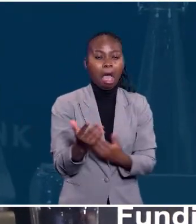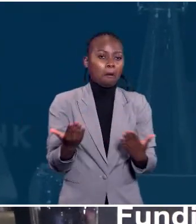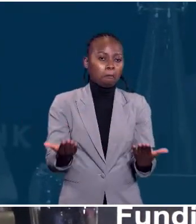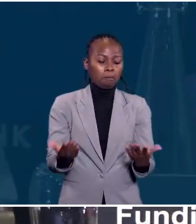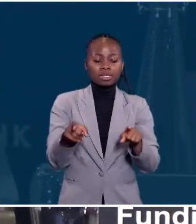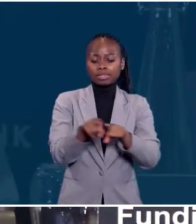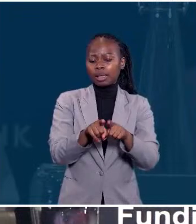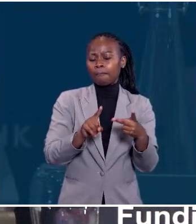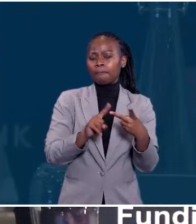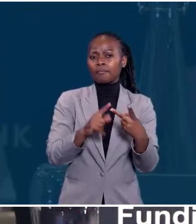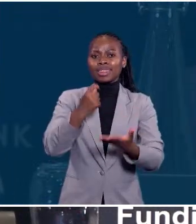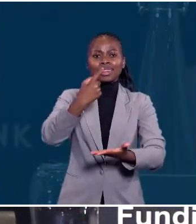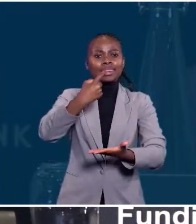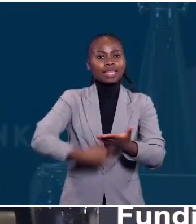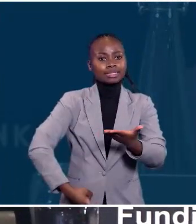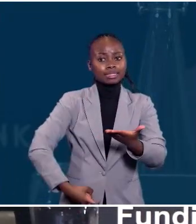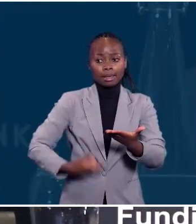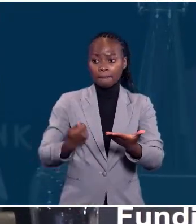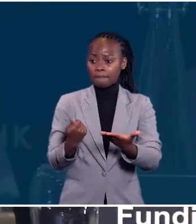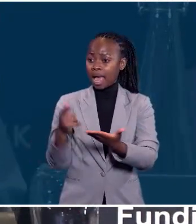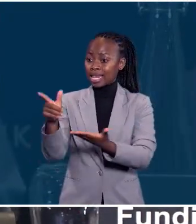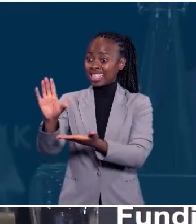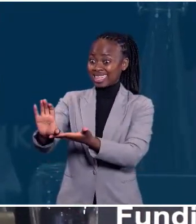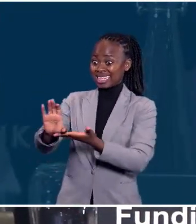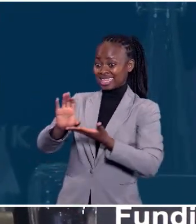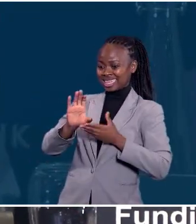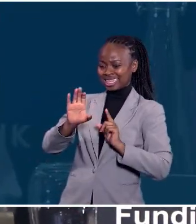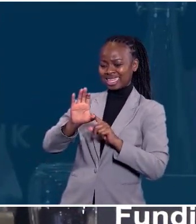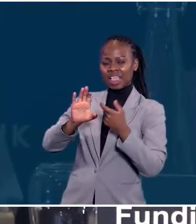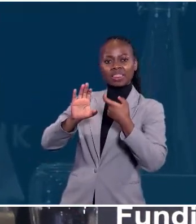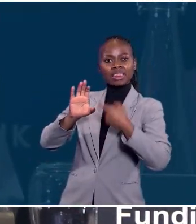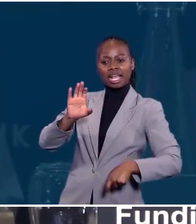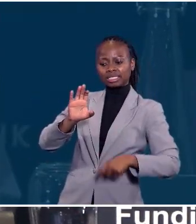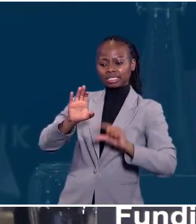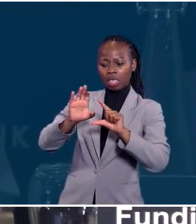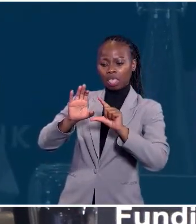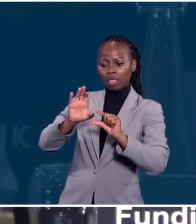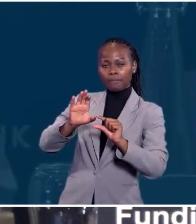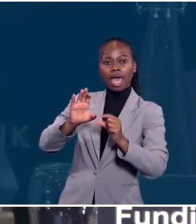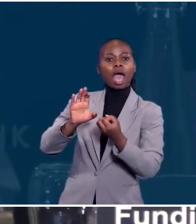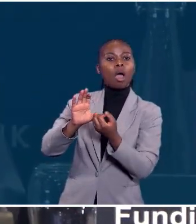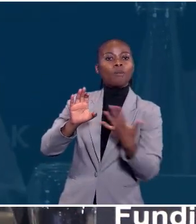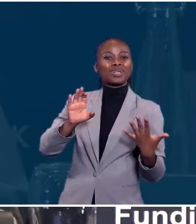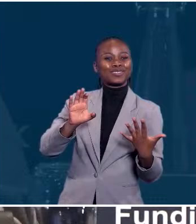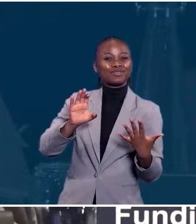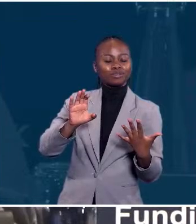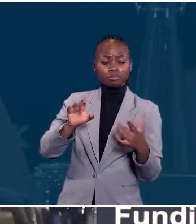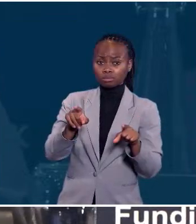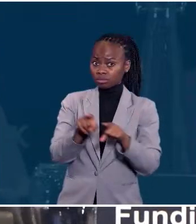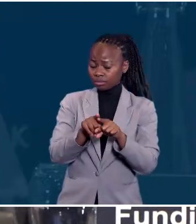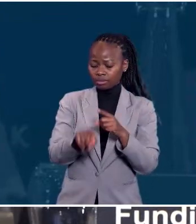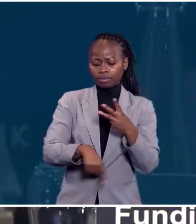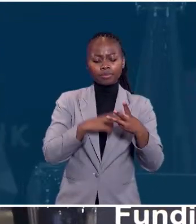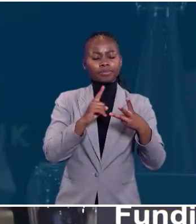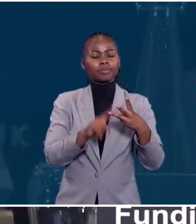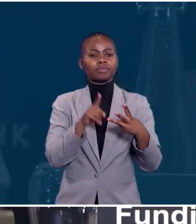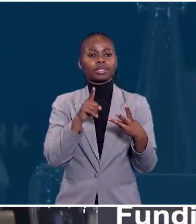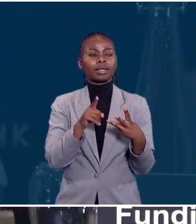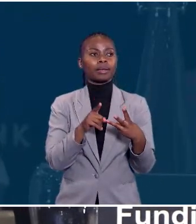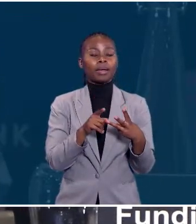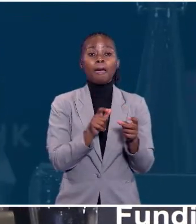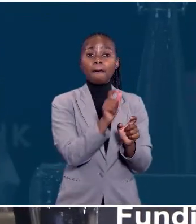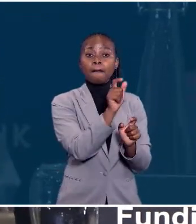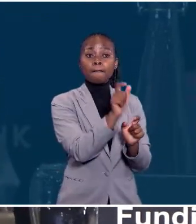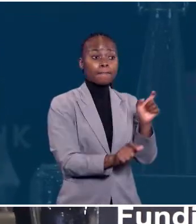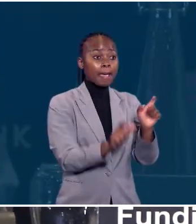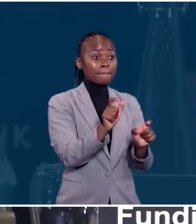much of the withdrawals will be impacted by tax. And thirdly, we had to look at the split between consumption and